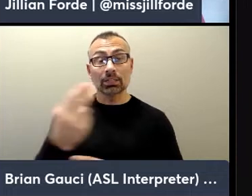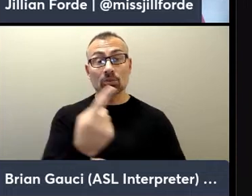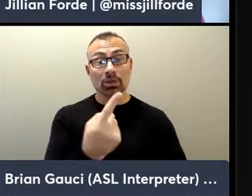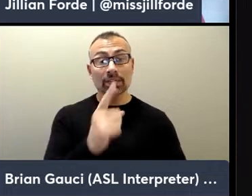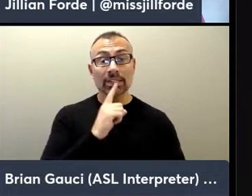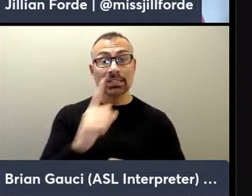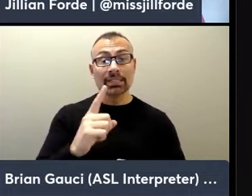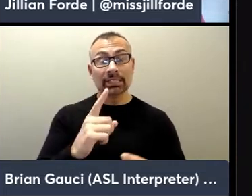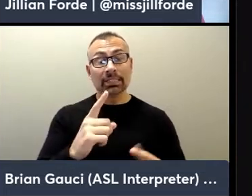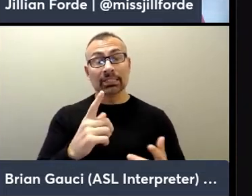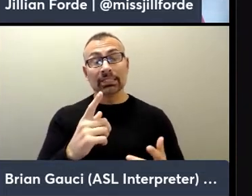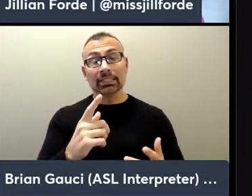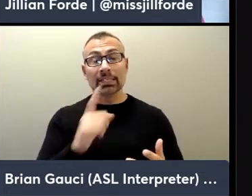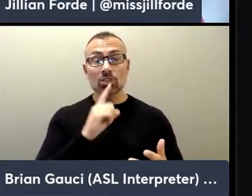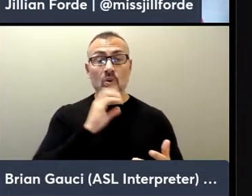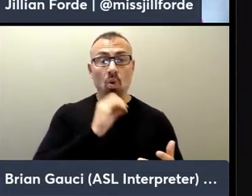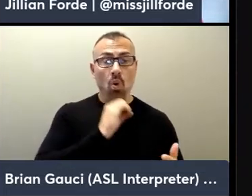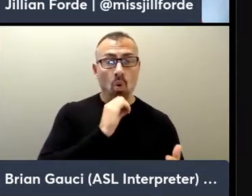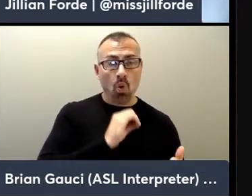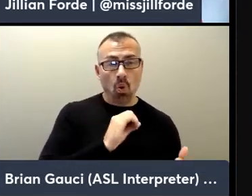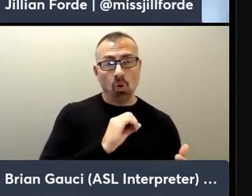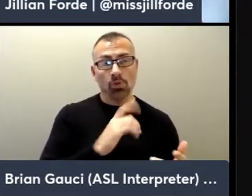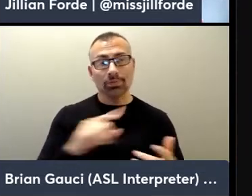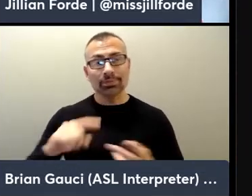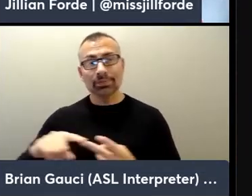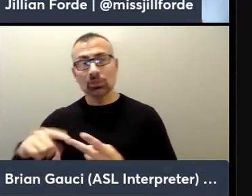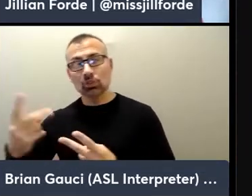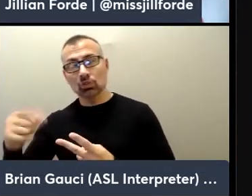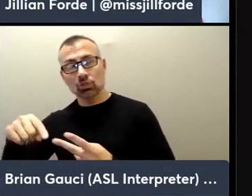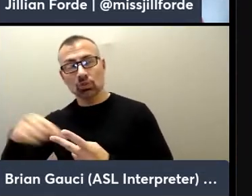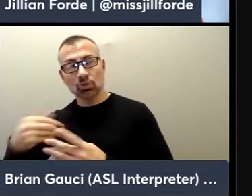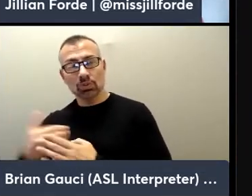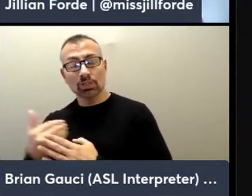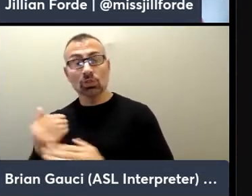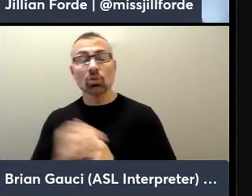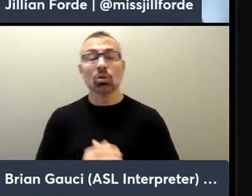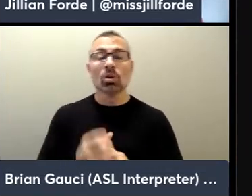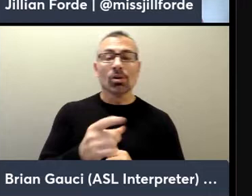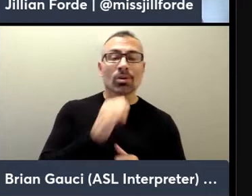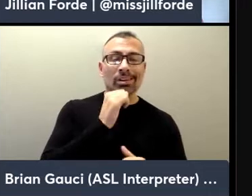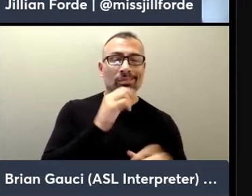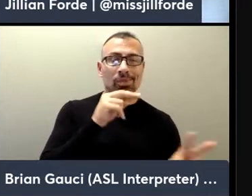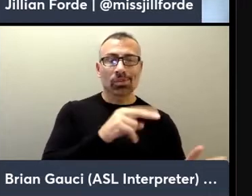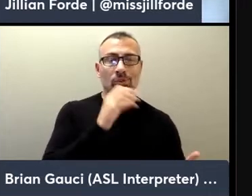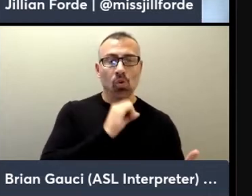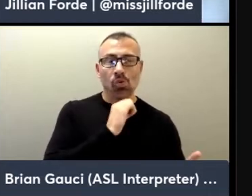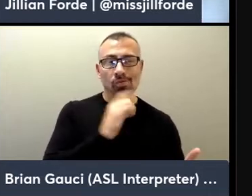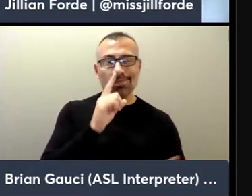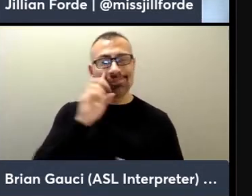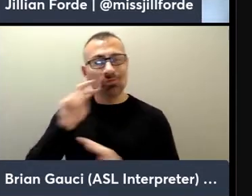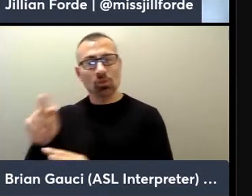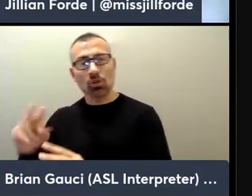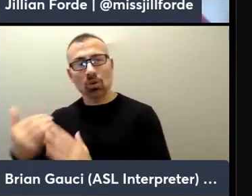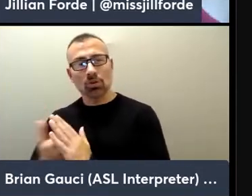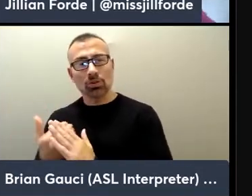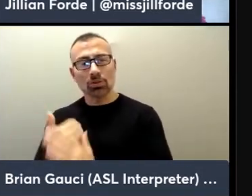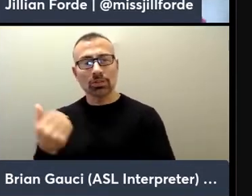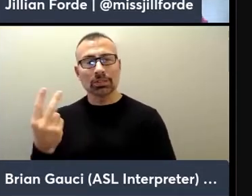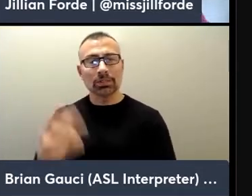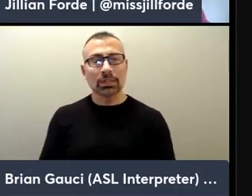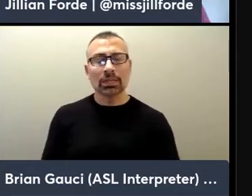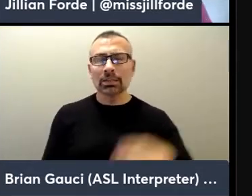of the Ethereum. It's the old network. We're not going to really be talking about the old network just for the sake of this discussion. And for